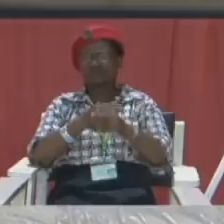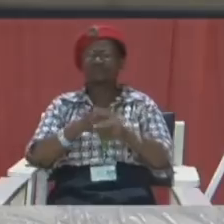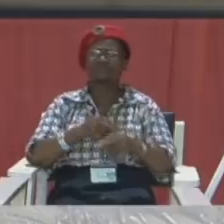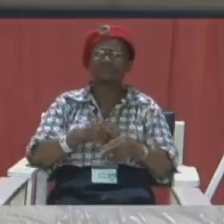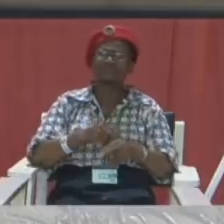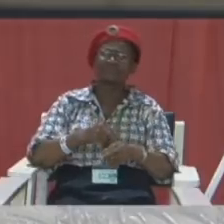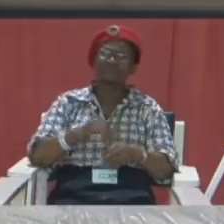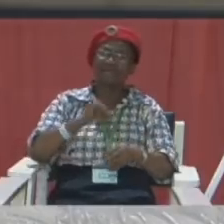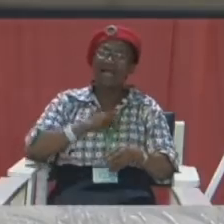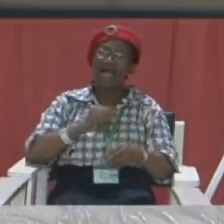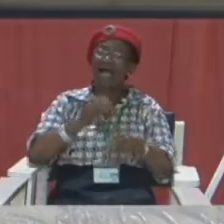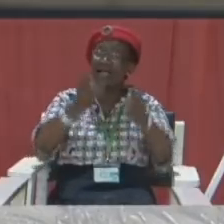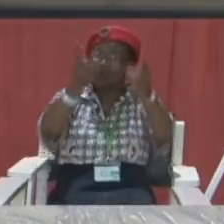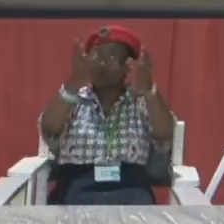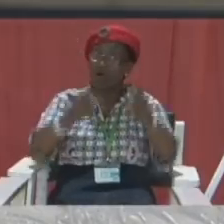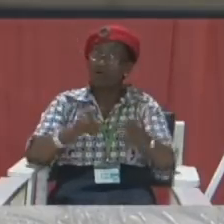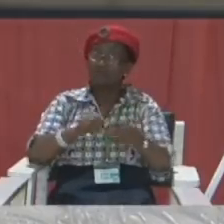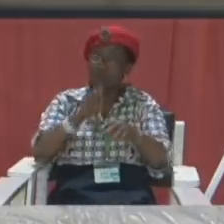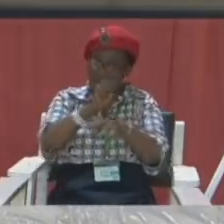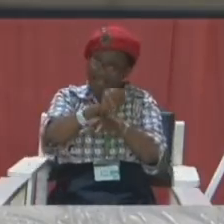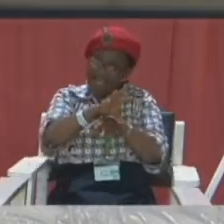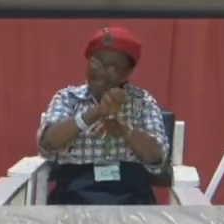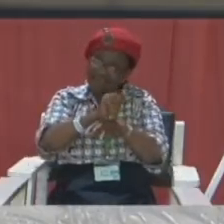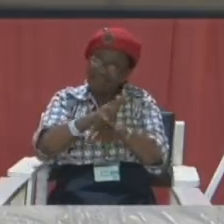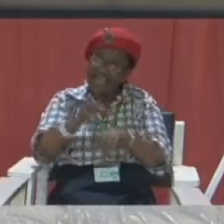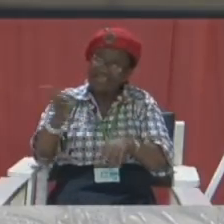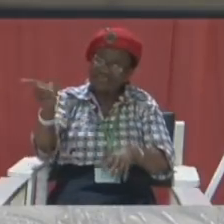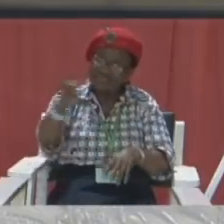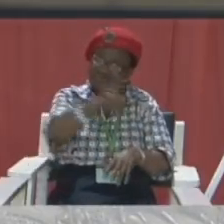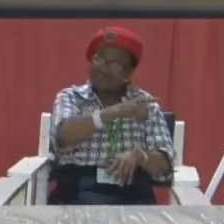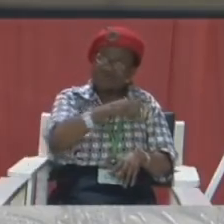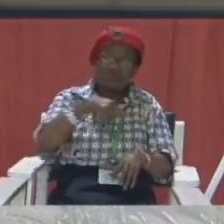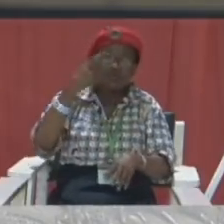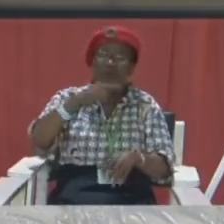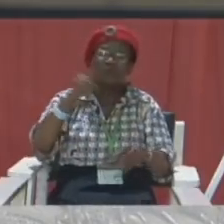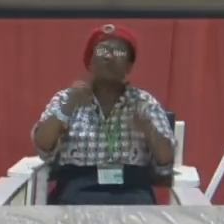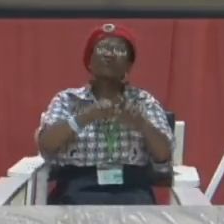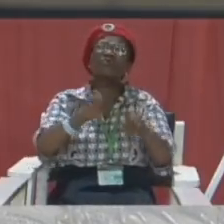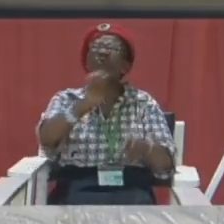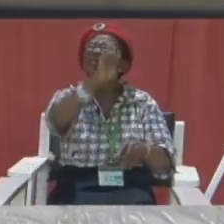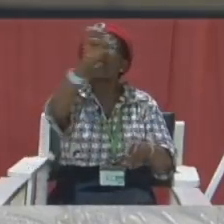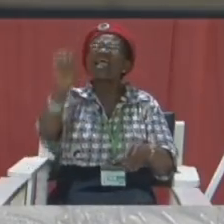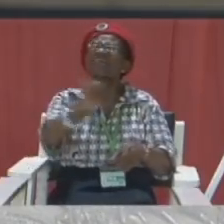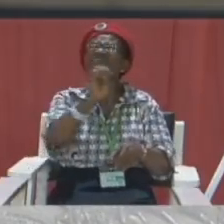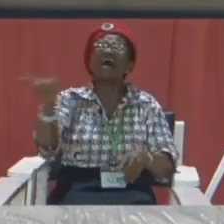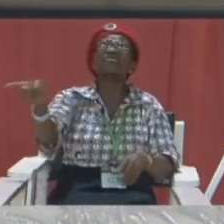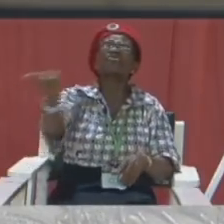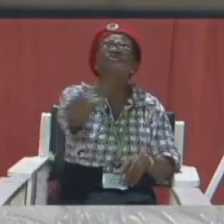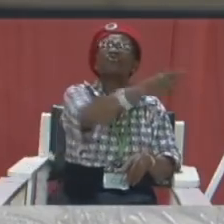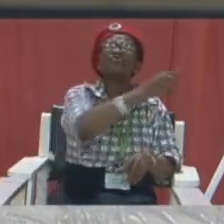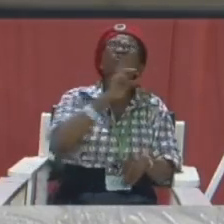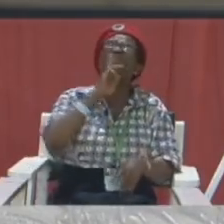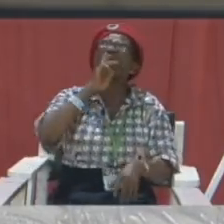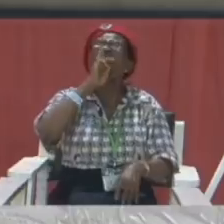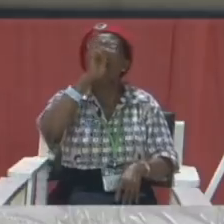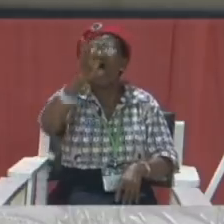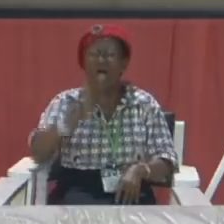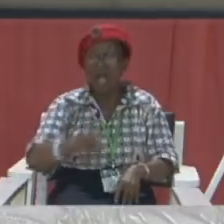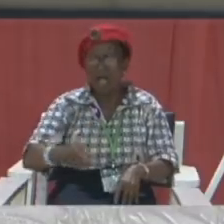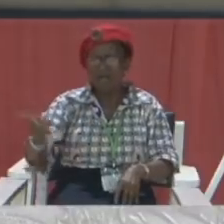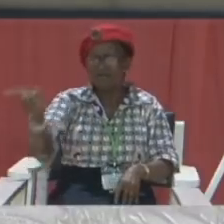I want to advise you wherever you are. Mo wa fe gba onimoran enikeni yo wu ko je. You